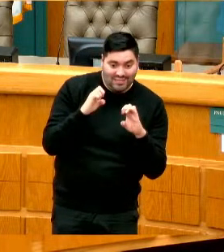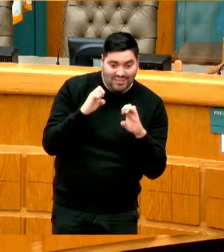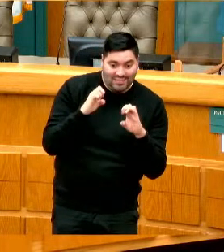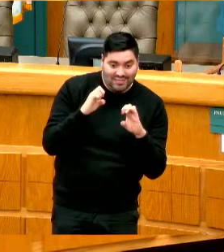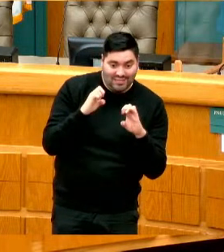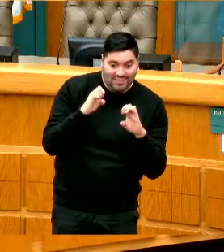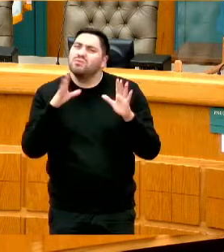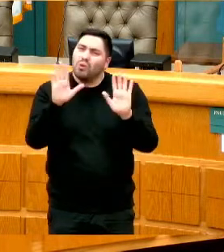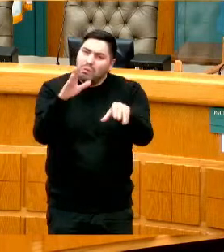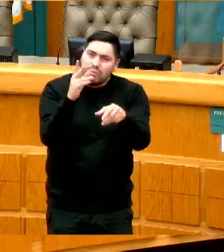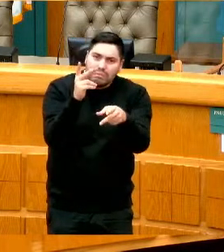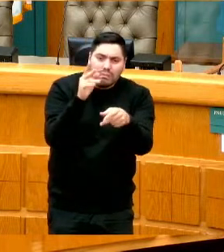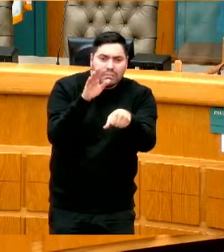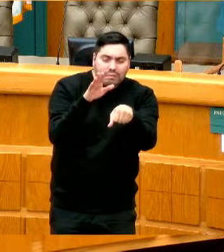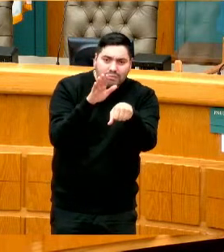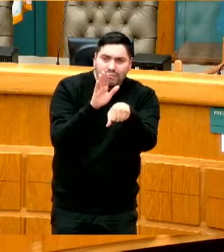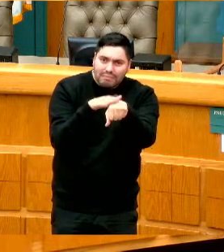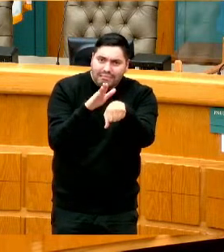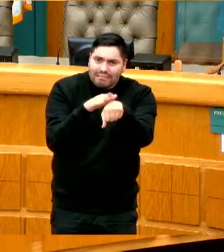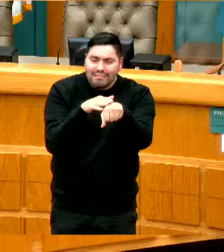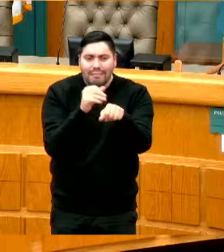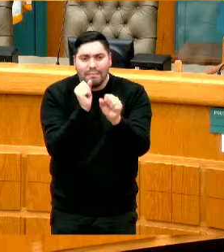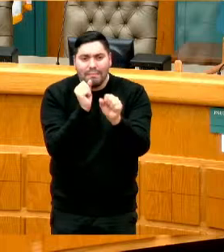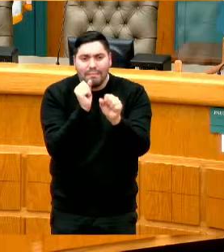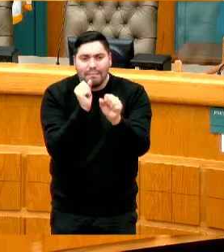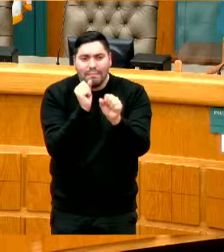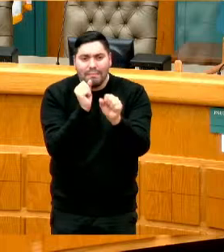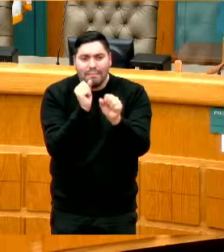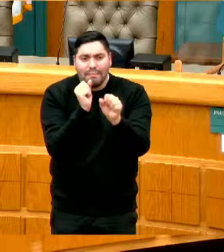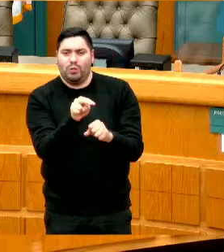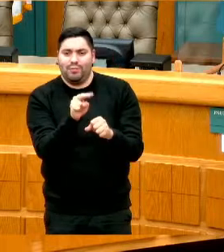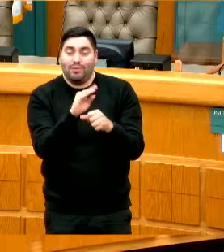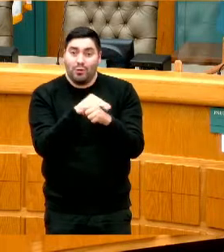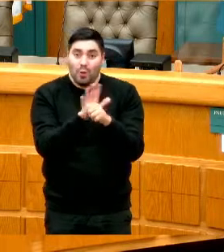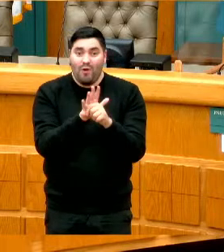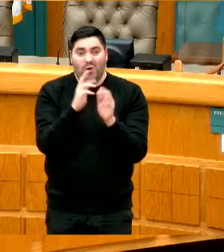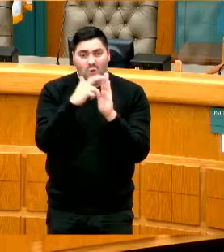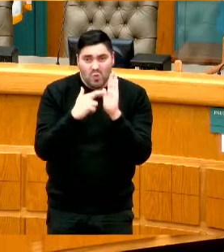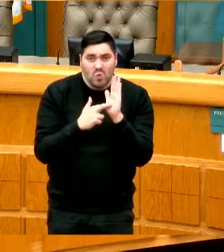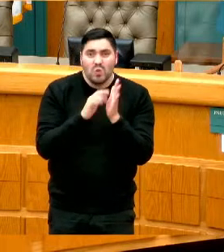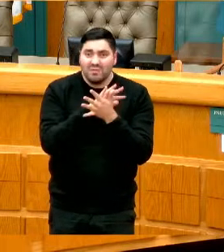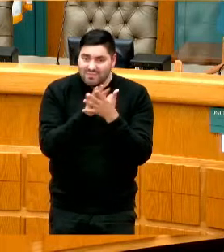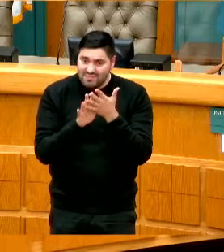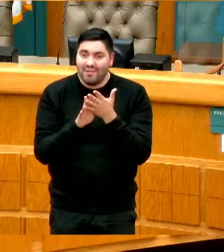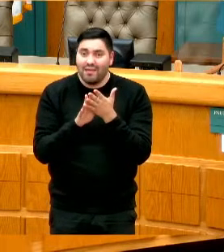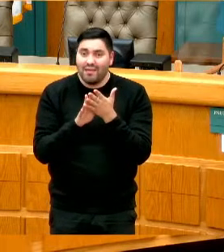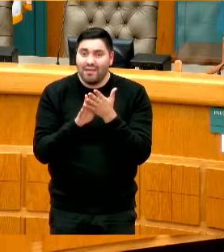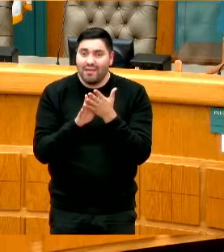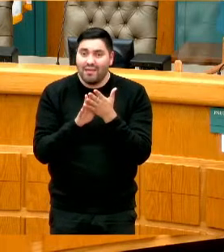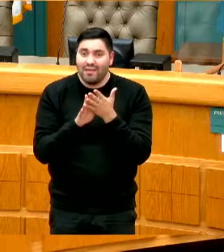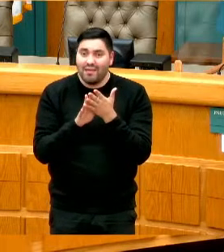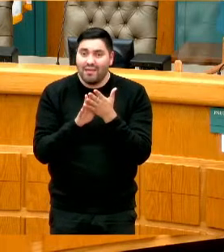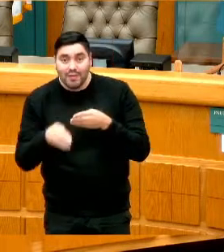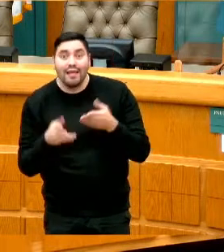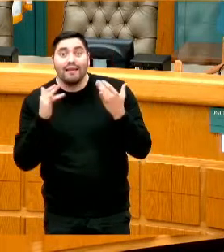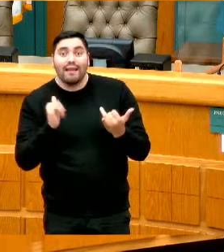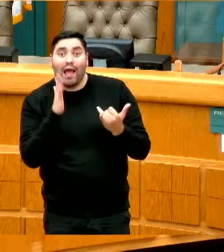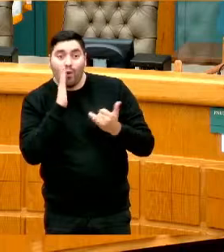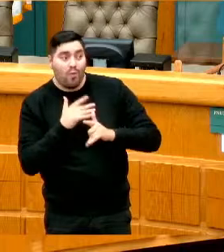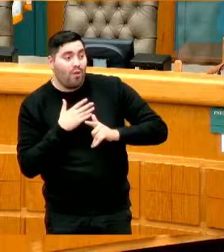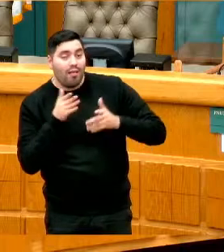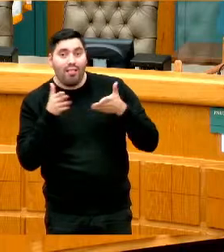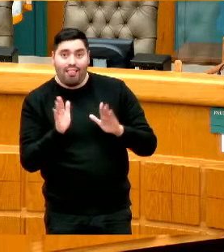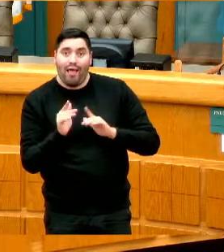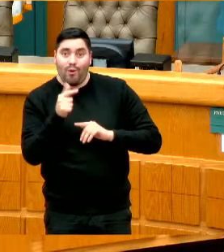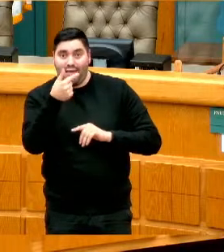those COVID protocols as we enjoy this Easter weekend. And with that, Gabby's going to translate into Spanish, and then we'll have Judge